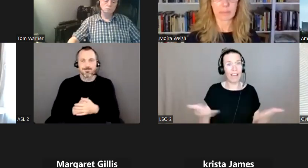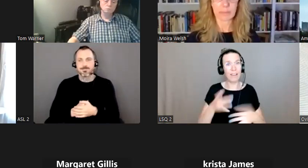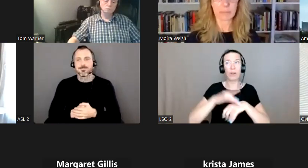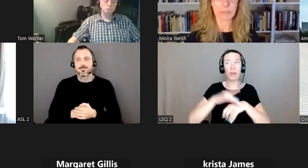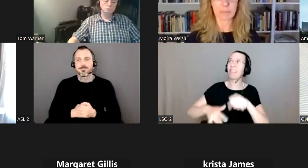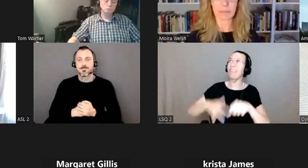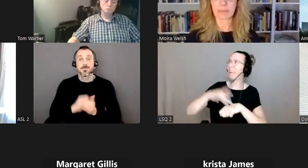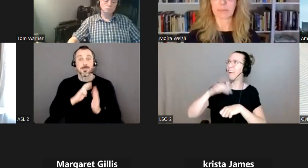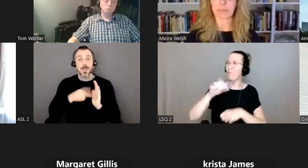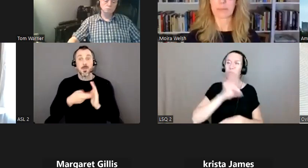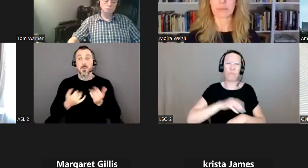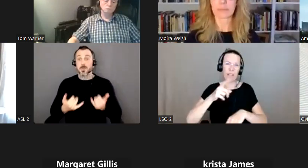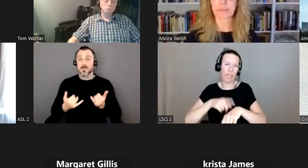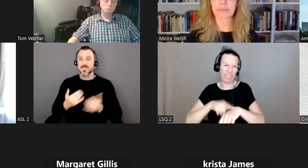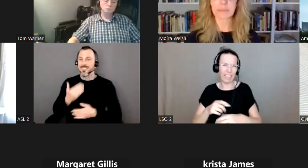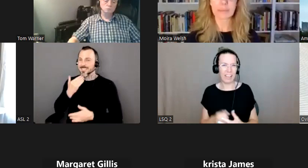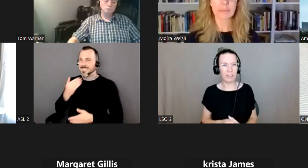to Margaret, I'm